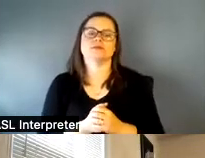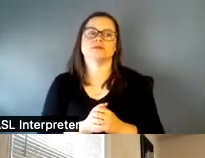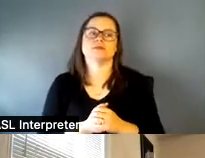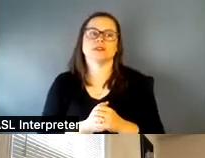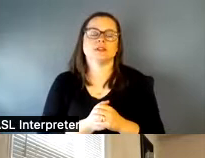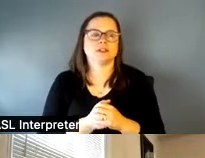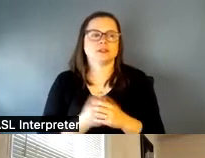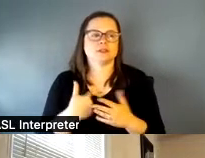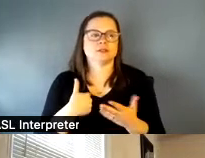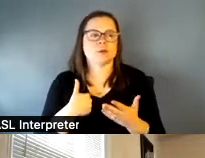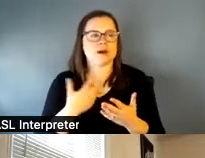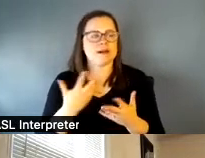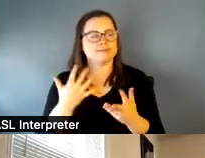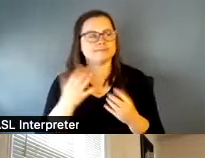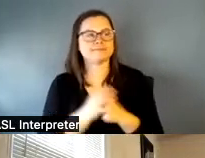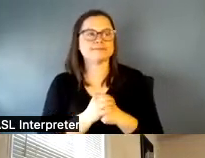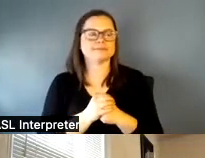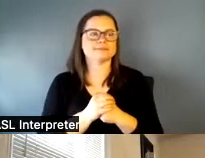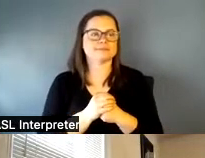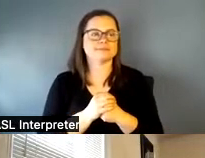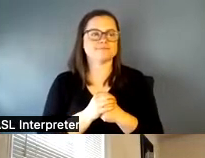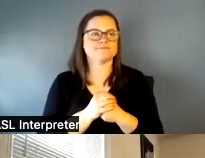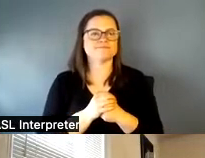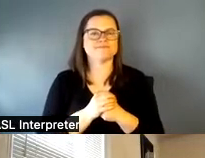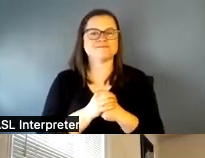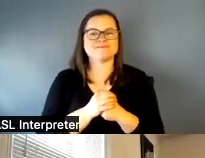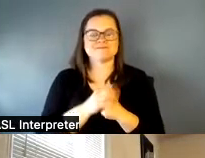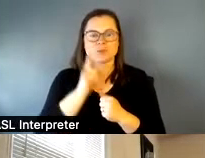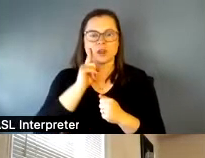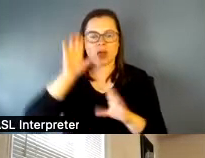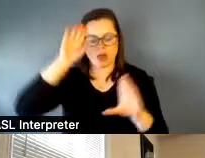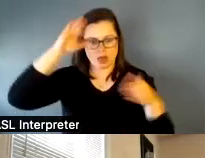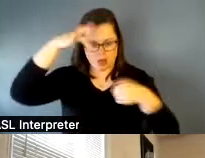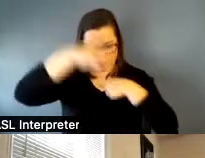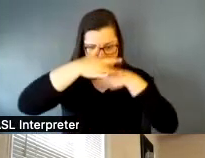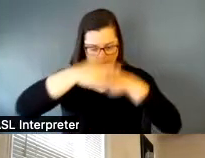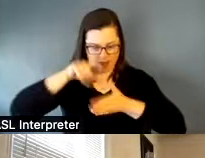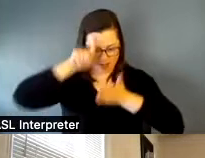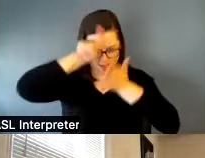went into a research hole about